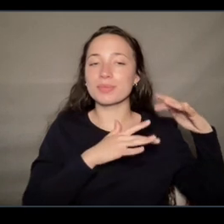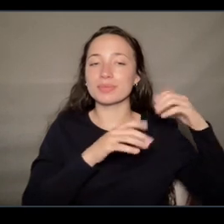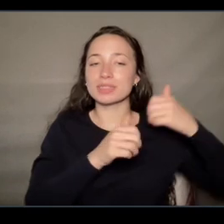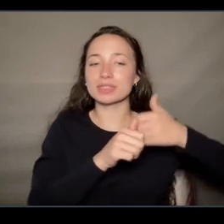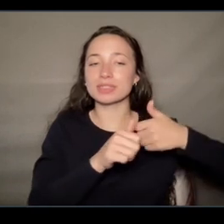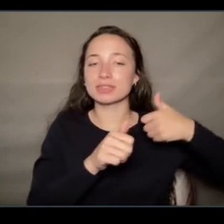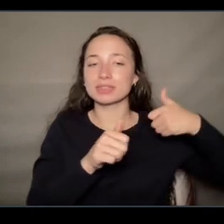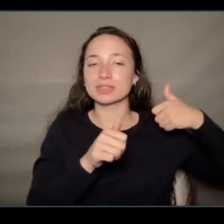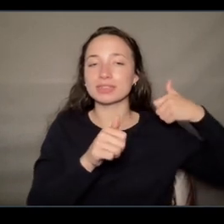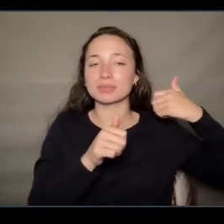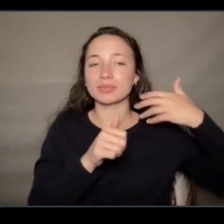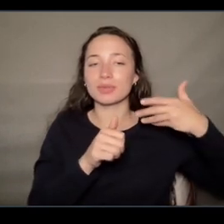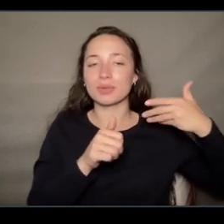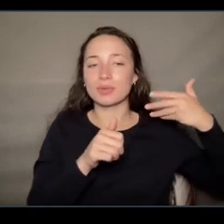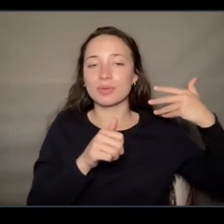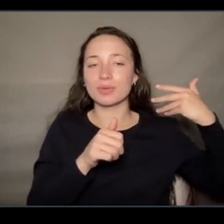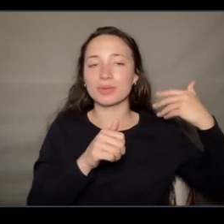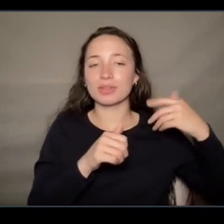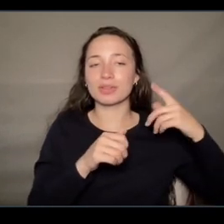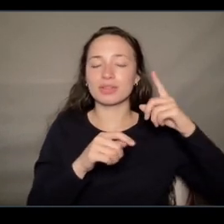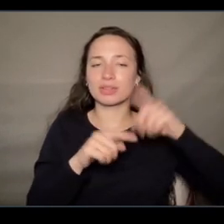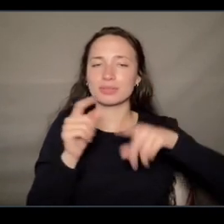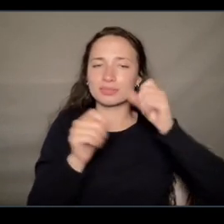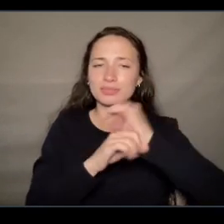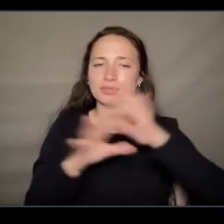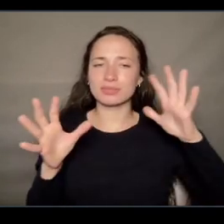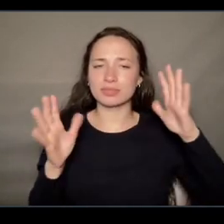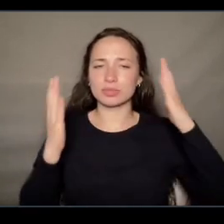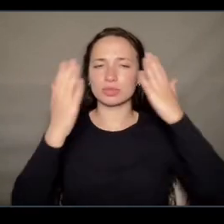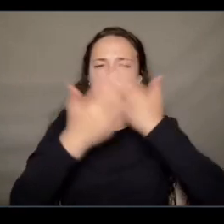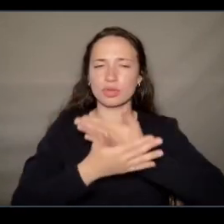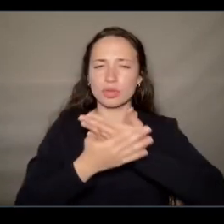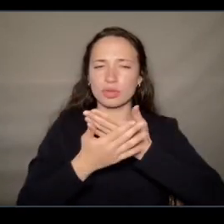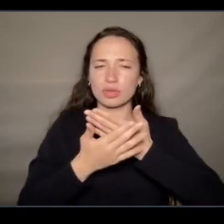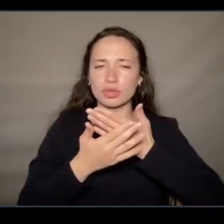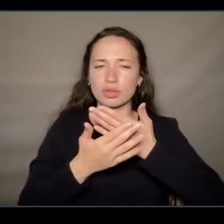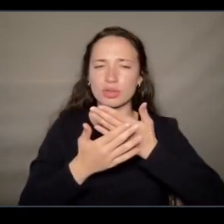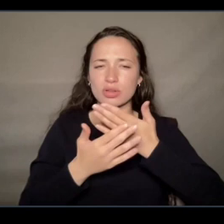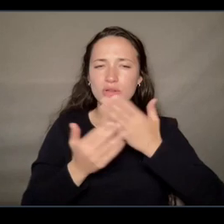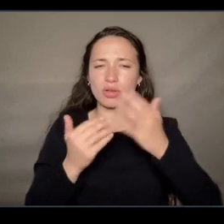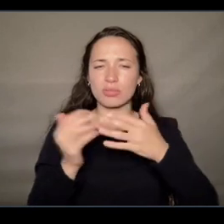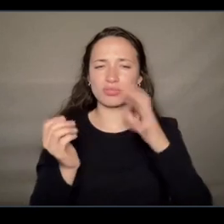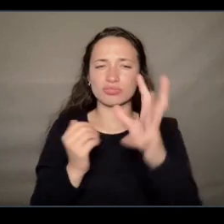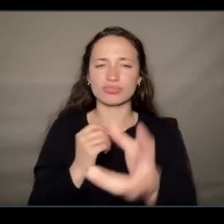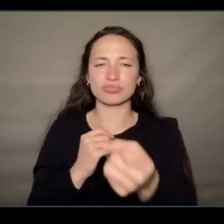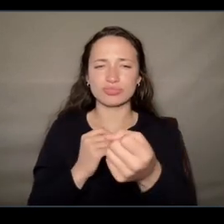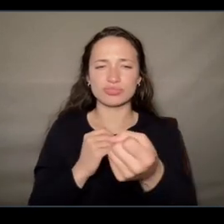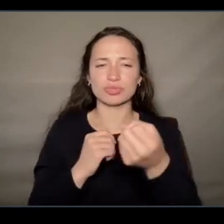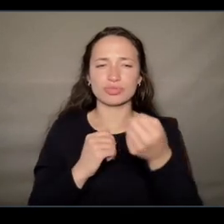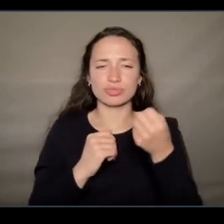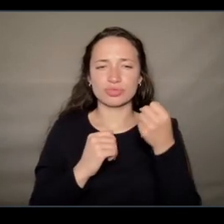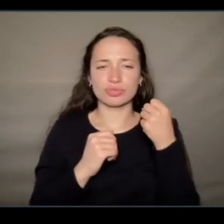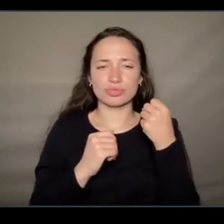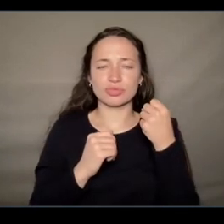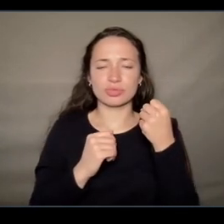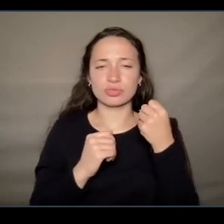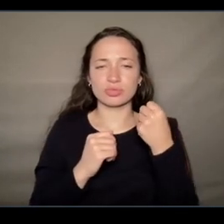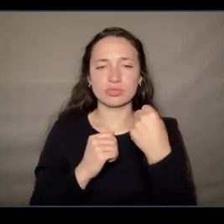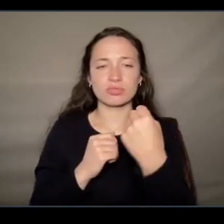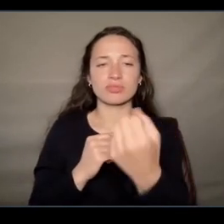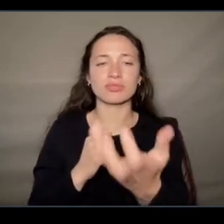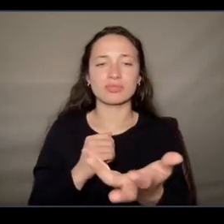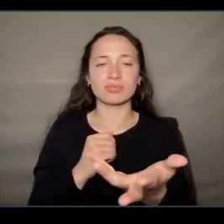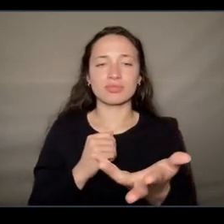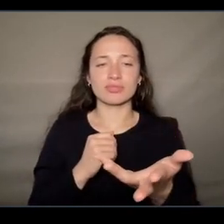the distance before, unimaginable, dark, that nearly took you. Returned